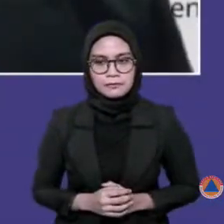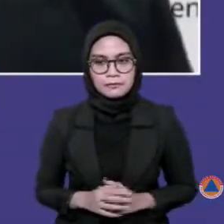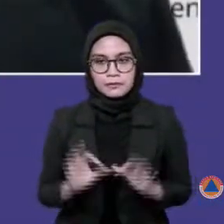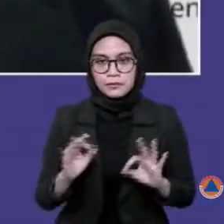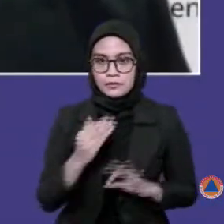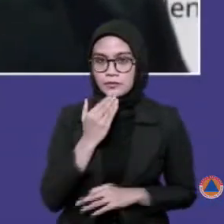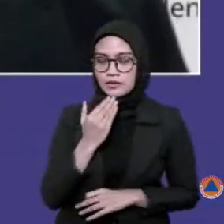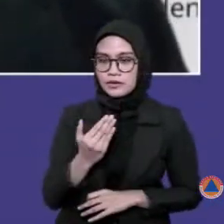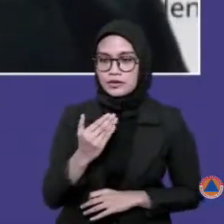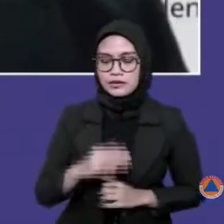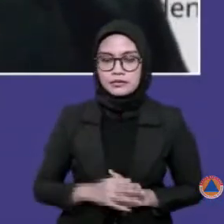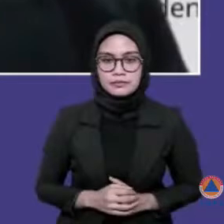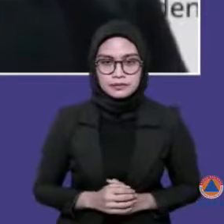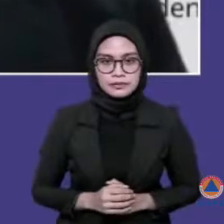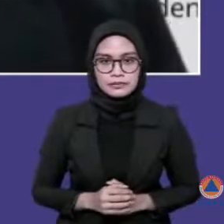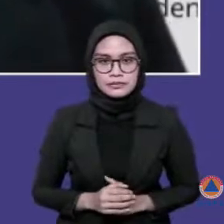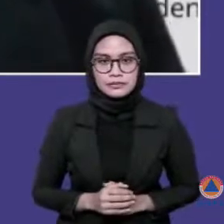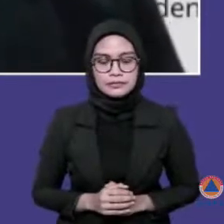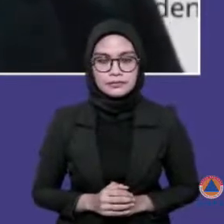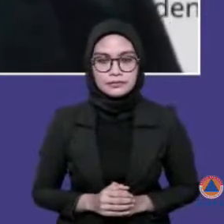Thank you very much.